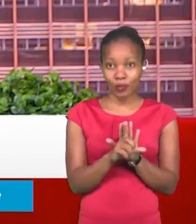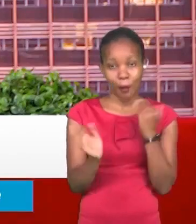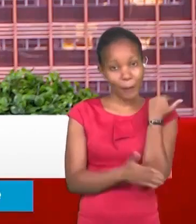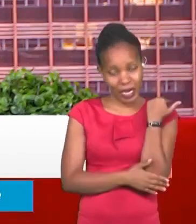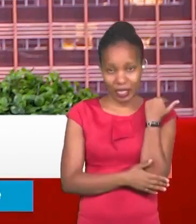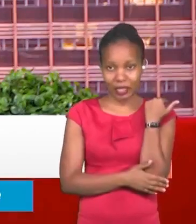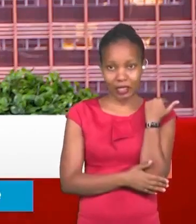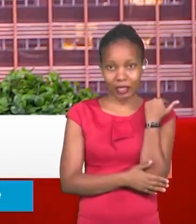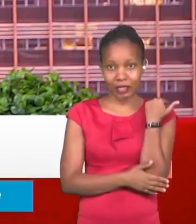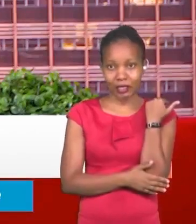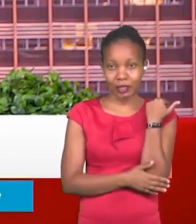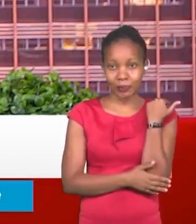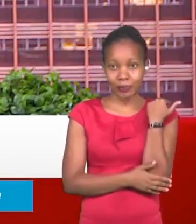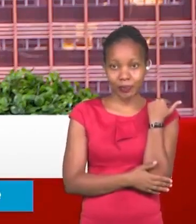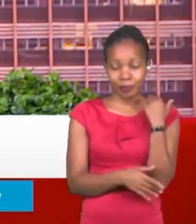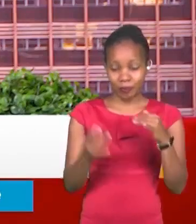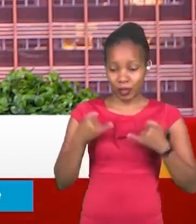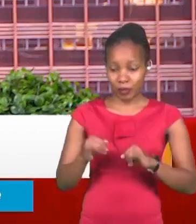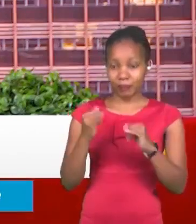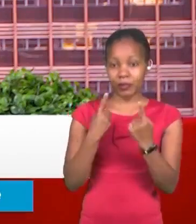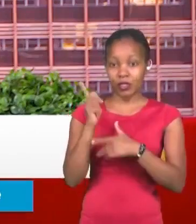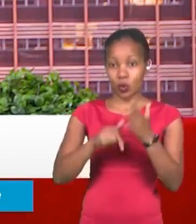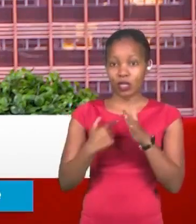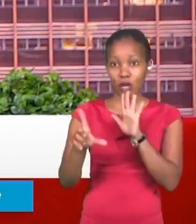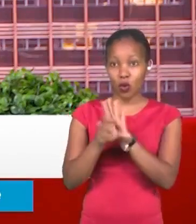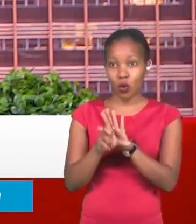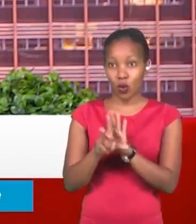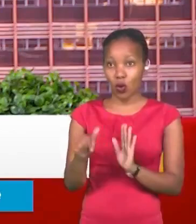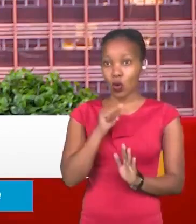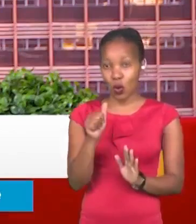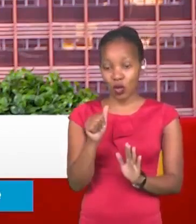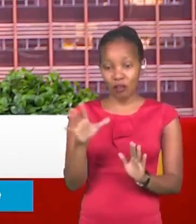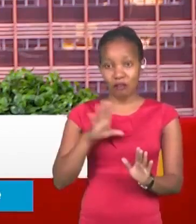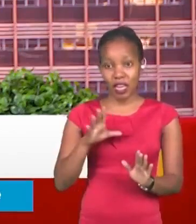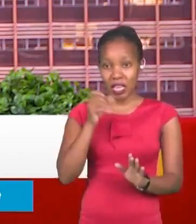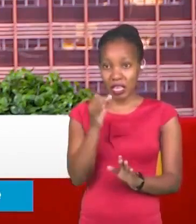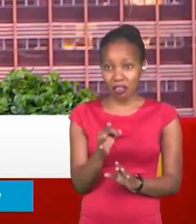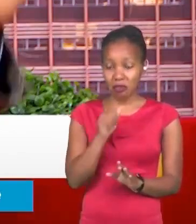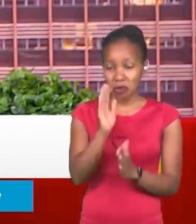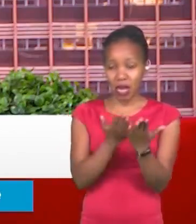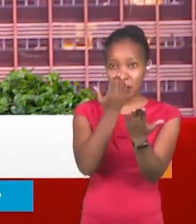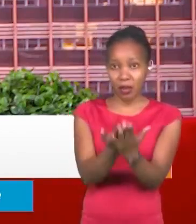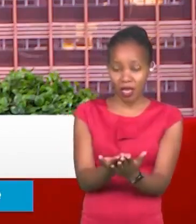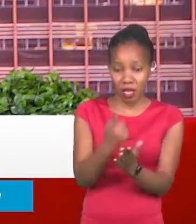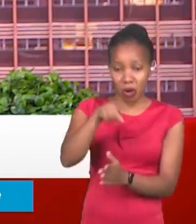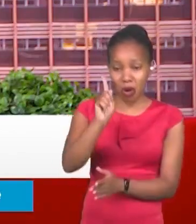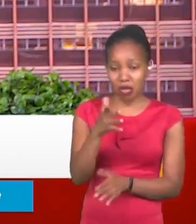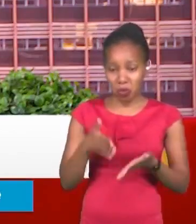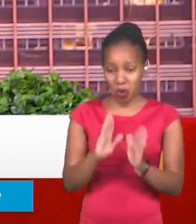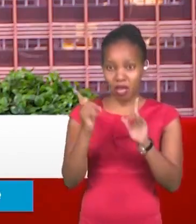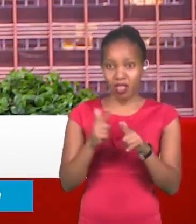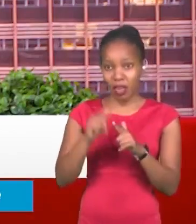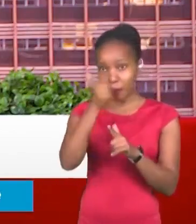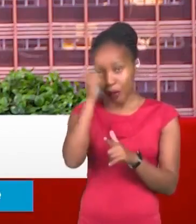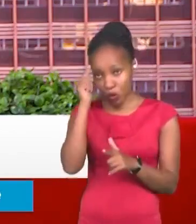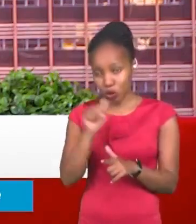badly. And this is what I'm trying to say. Mm-hmm. The law is not fine. Because if we are not applying it the right way, it is because it